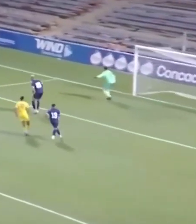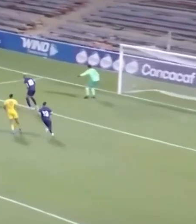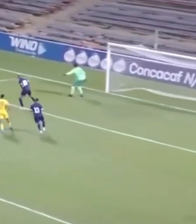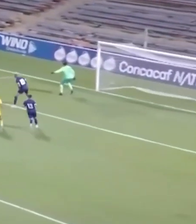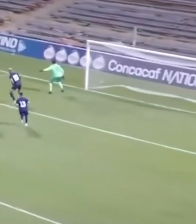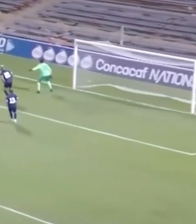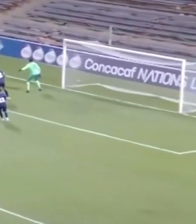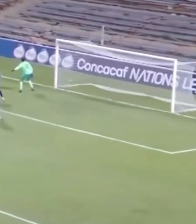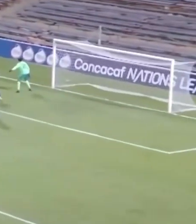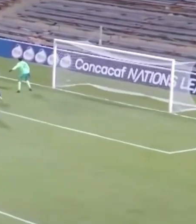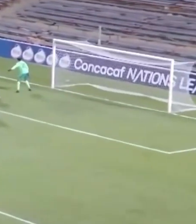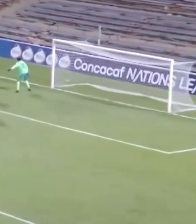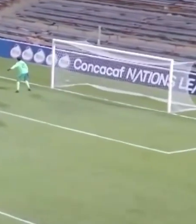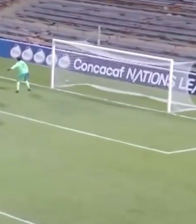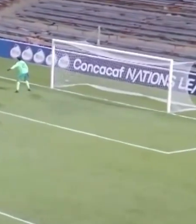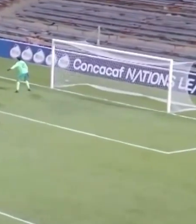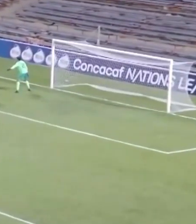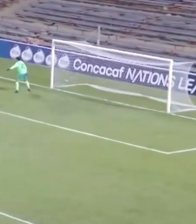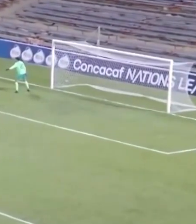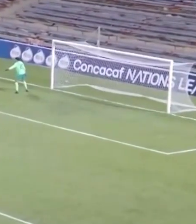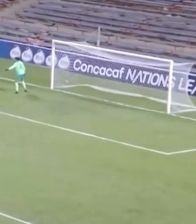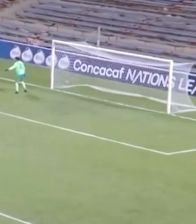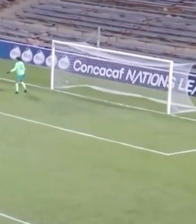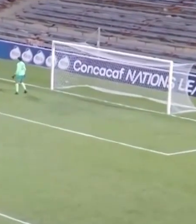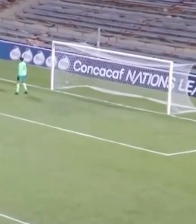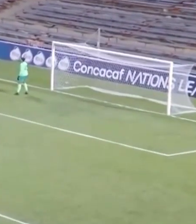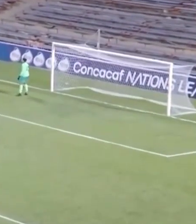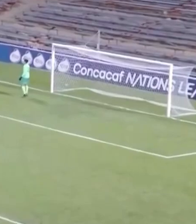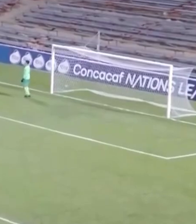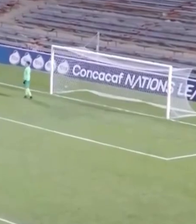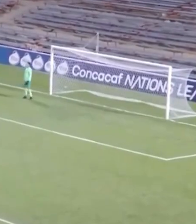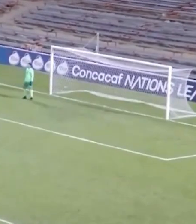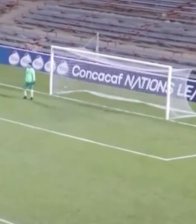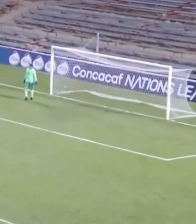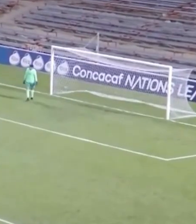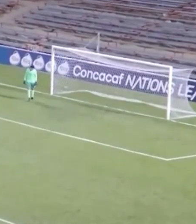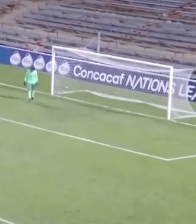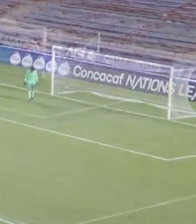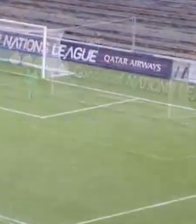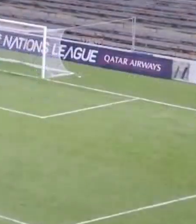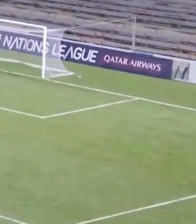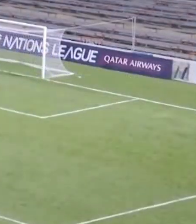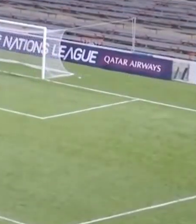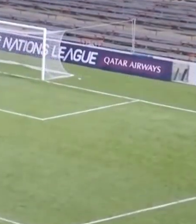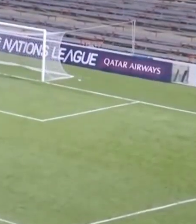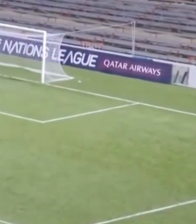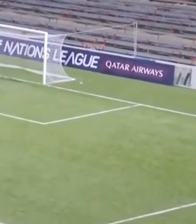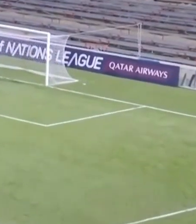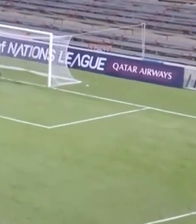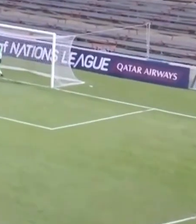Barbados look to try to get one back here. Oh, another penalty appeal comes in. Oh, and it's given. It's a penalty.